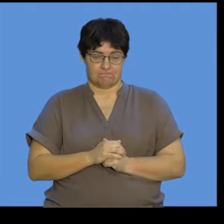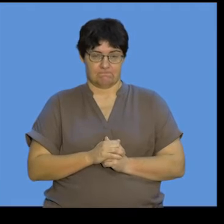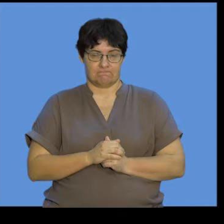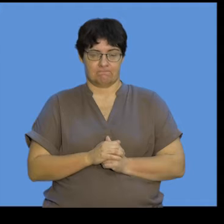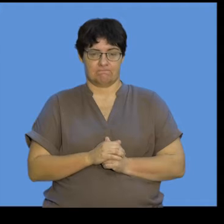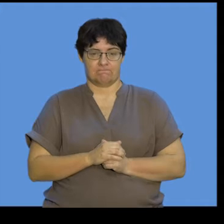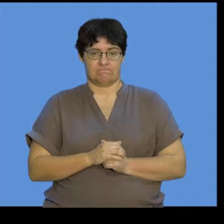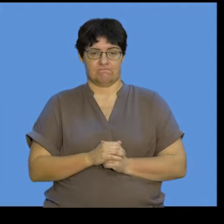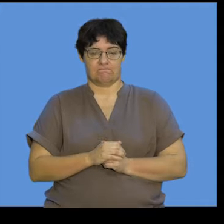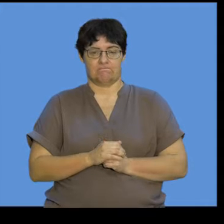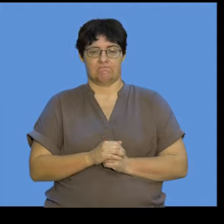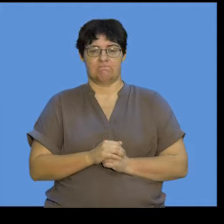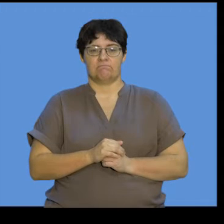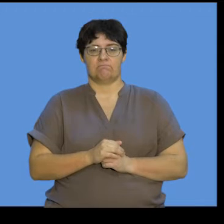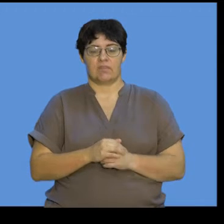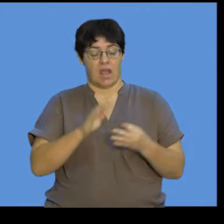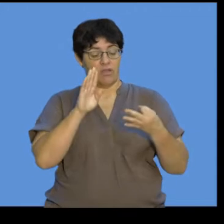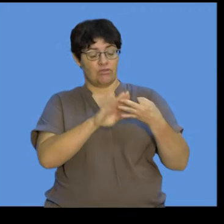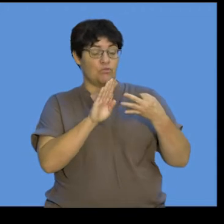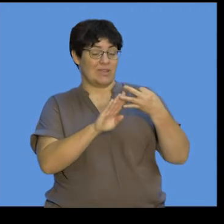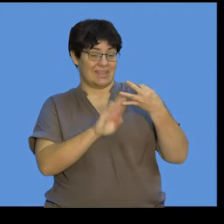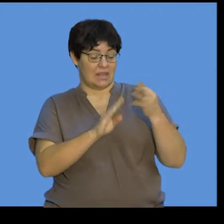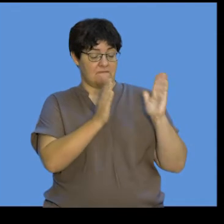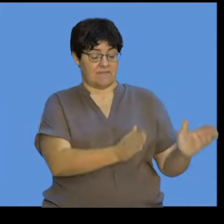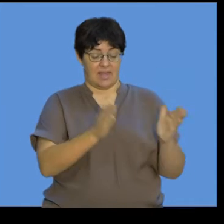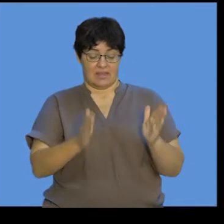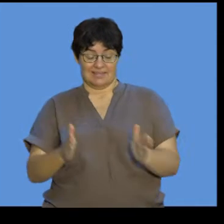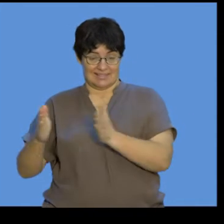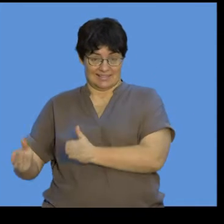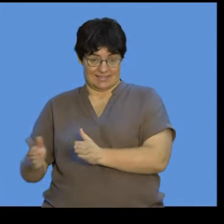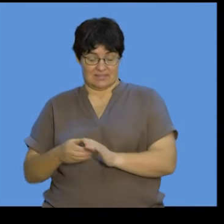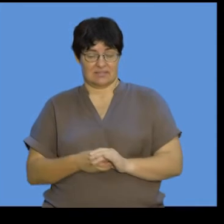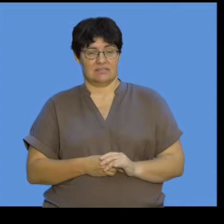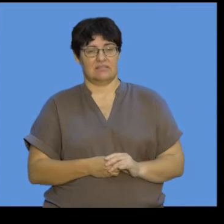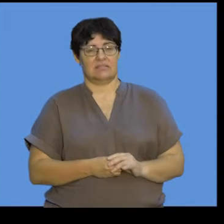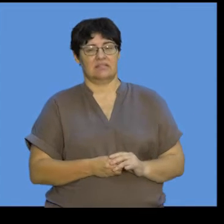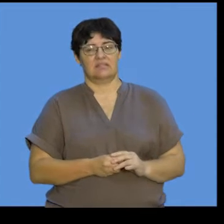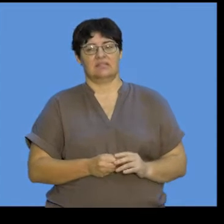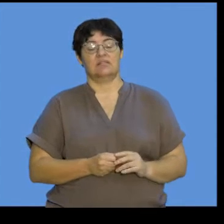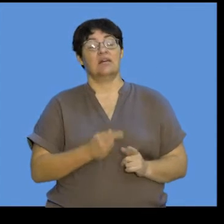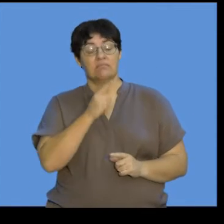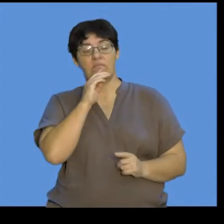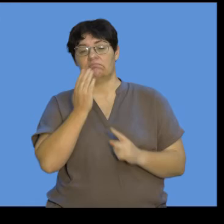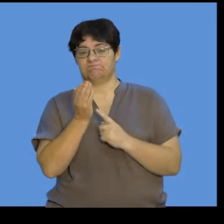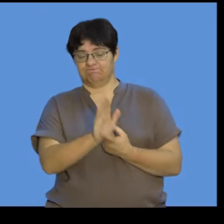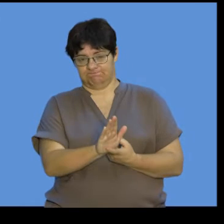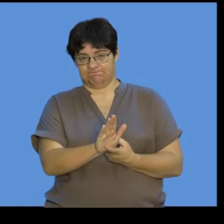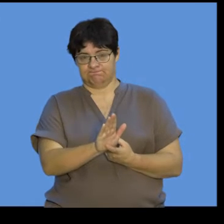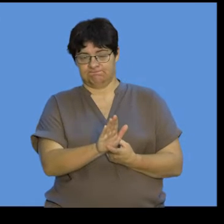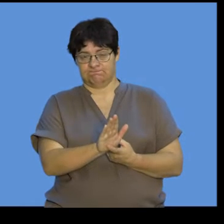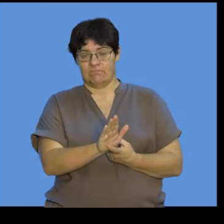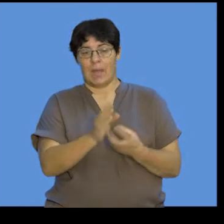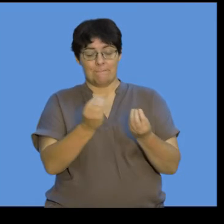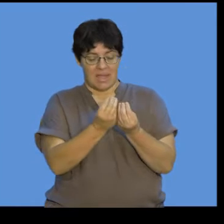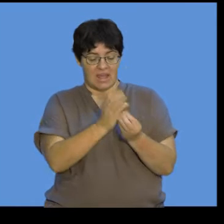now the three phases that we want to appreciate that in matter actually exist in any of